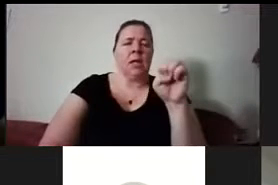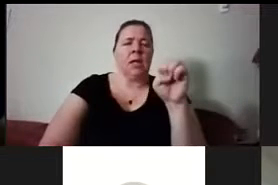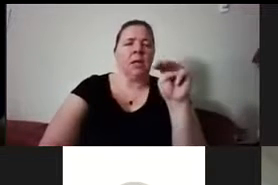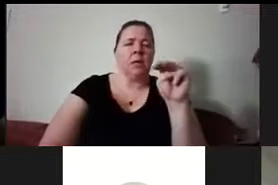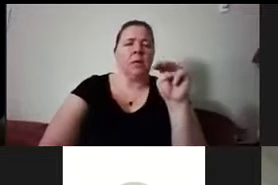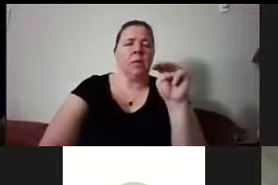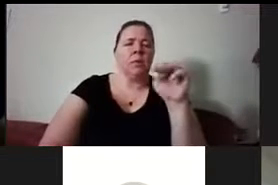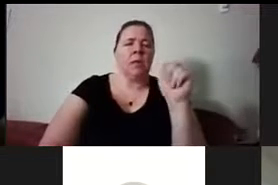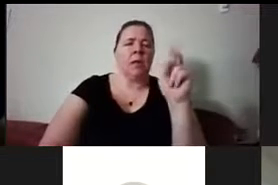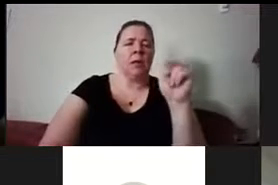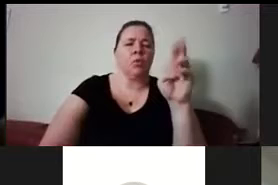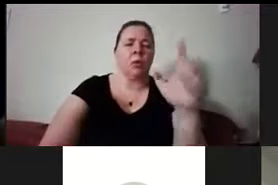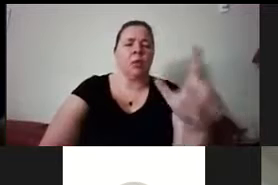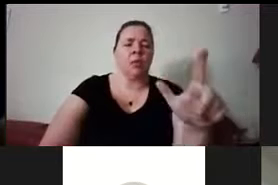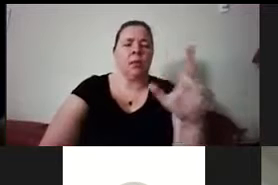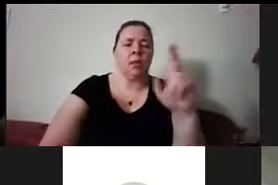Emmanuel, are you there?